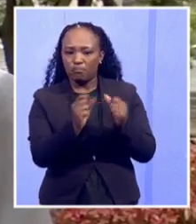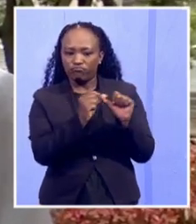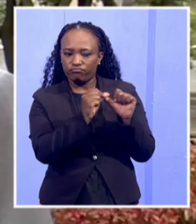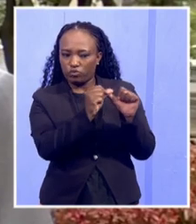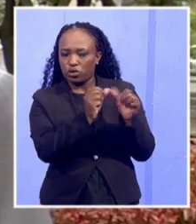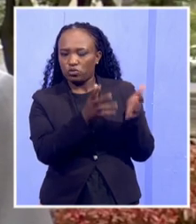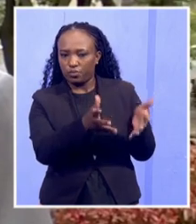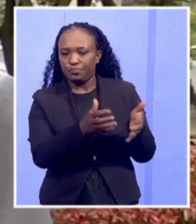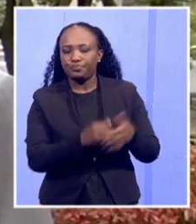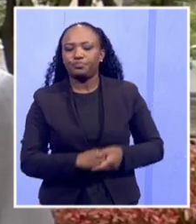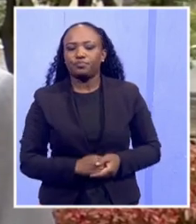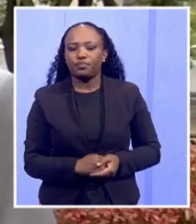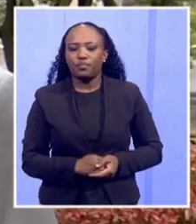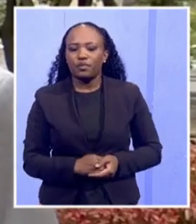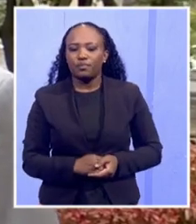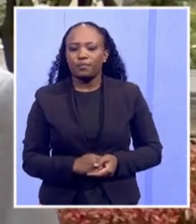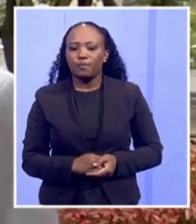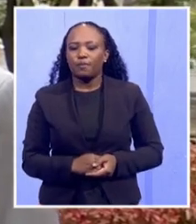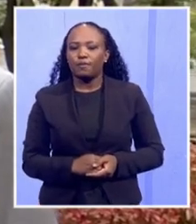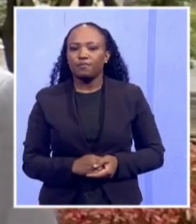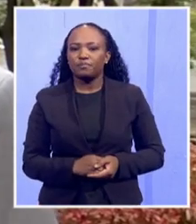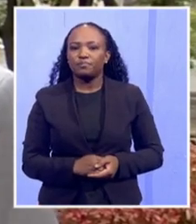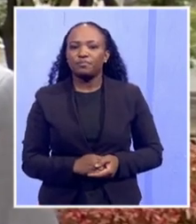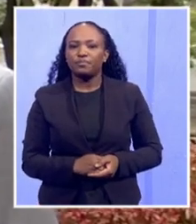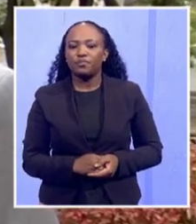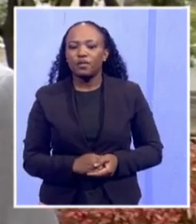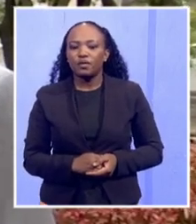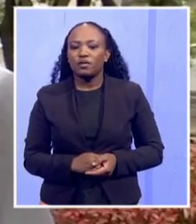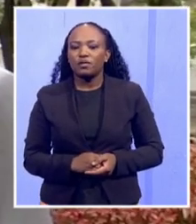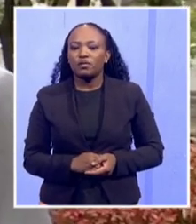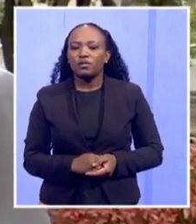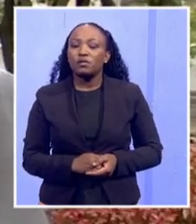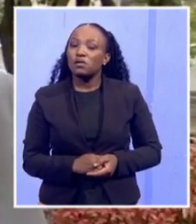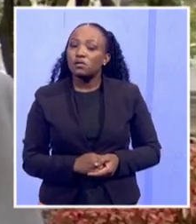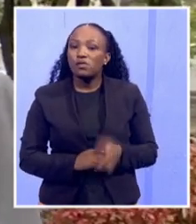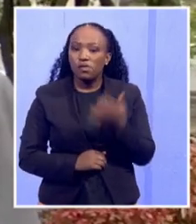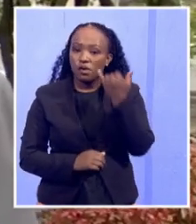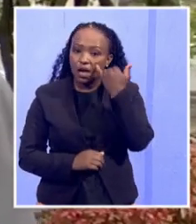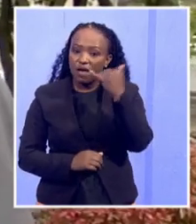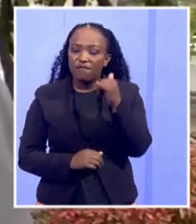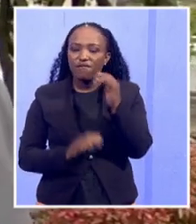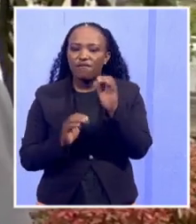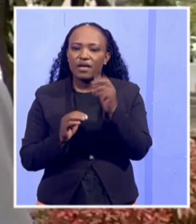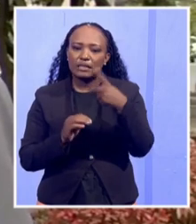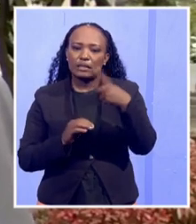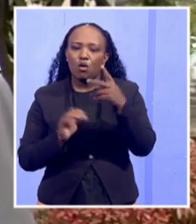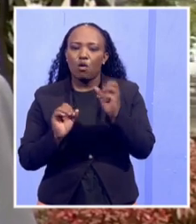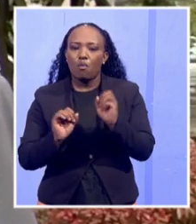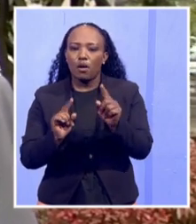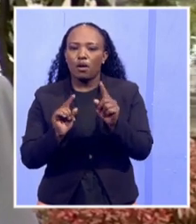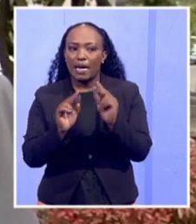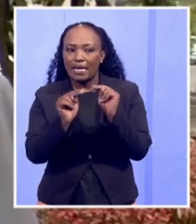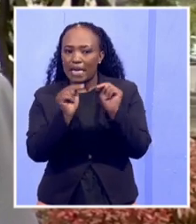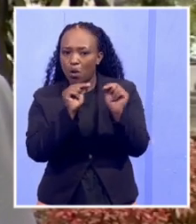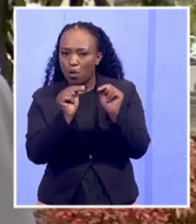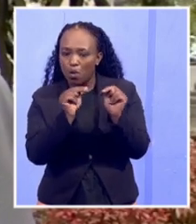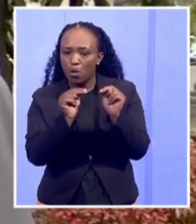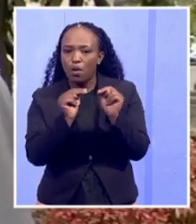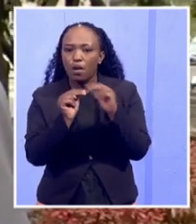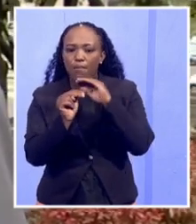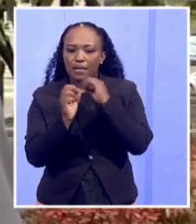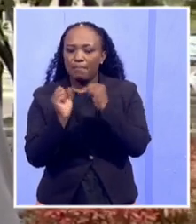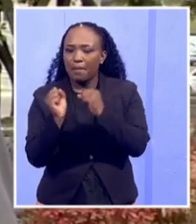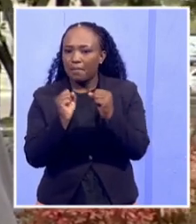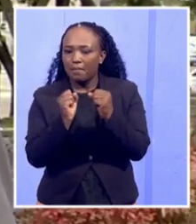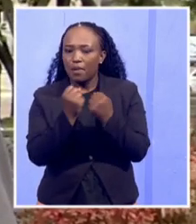arrangement. So if you were to be presented with an opportunity, how far the negotiations, are you still fielding